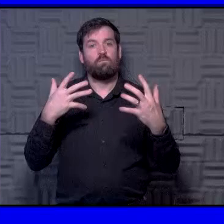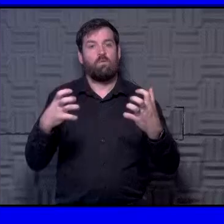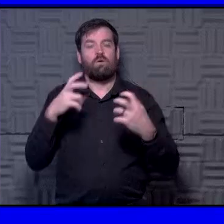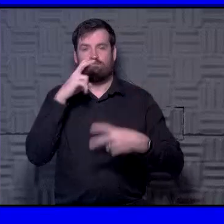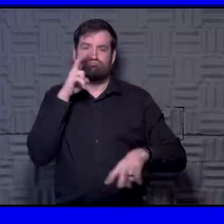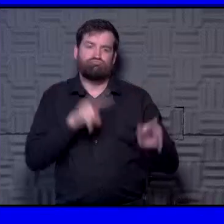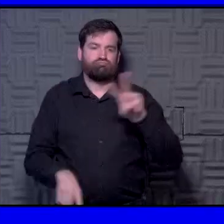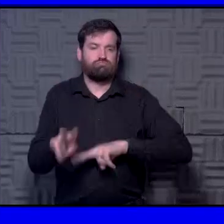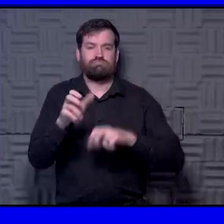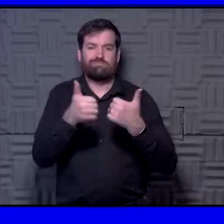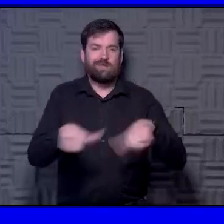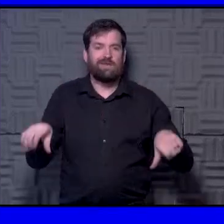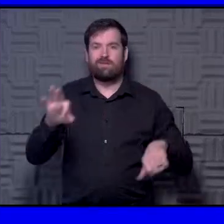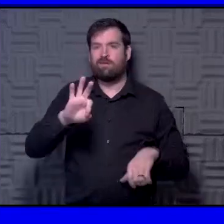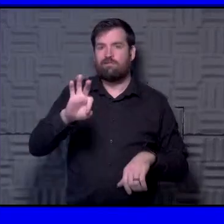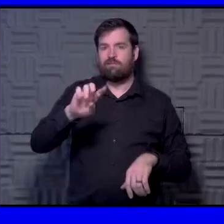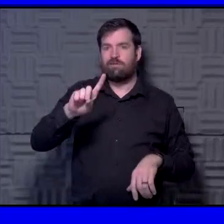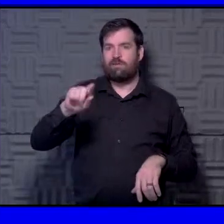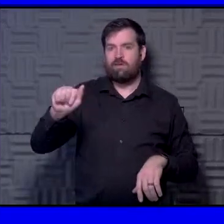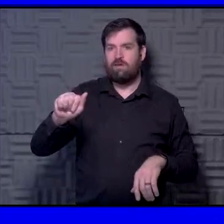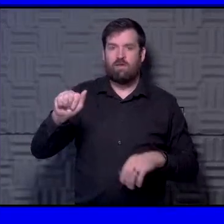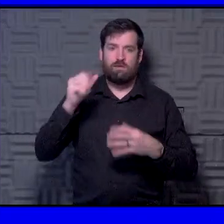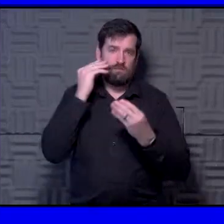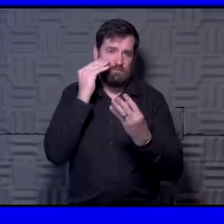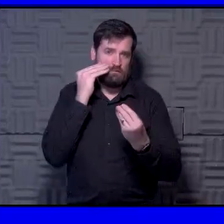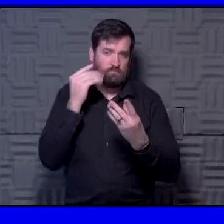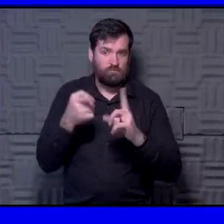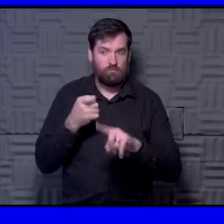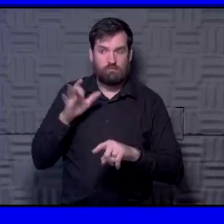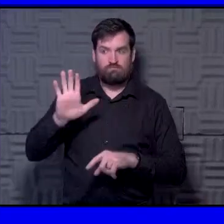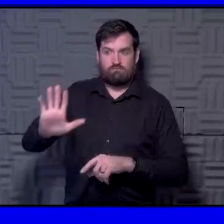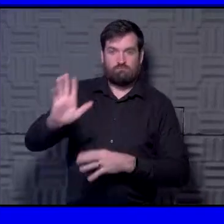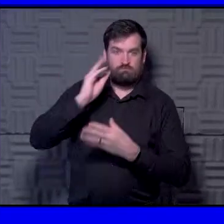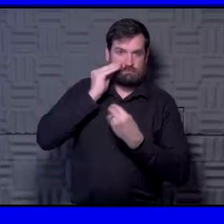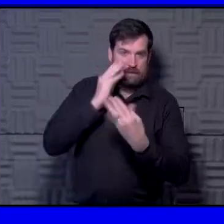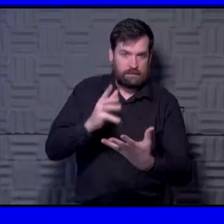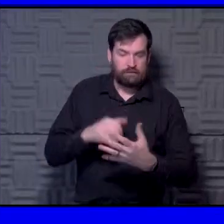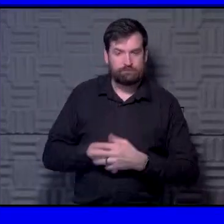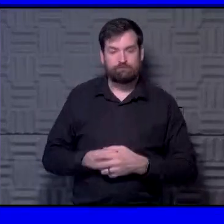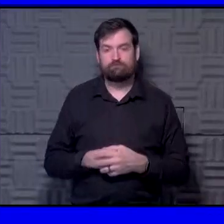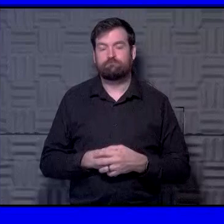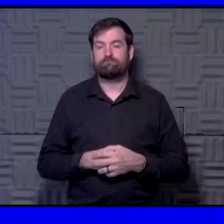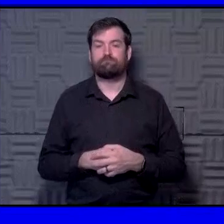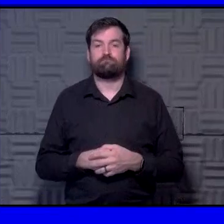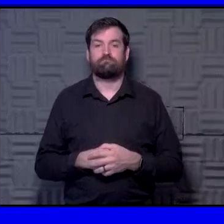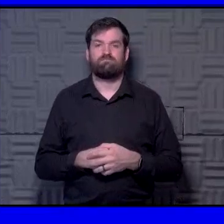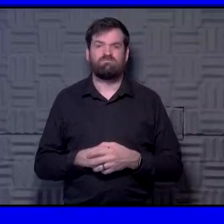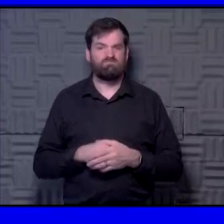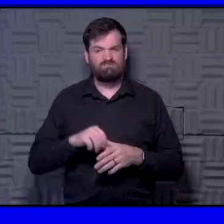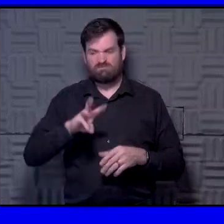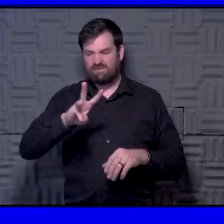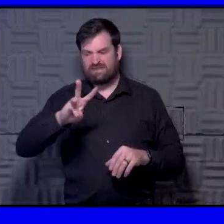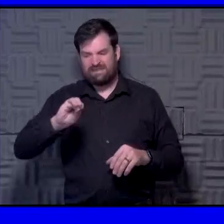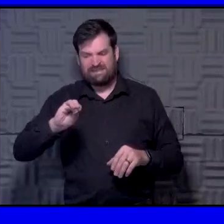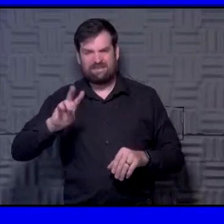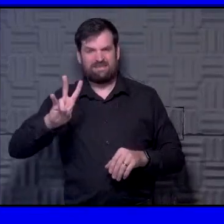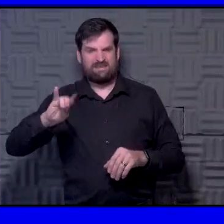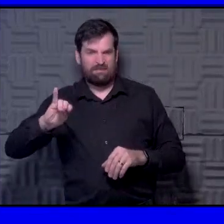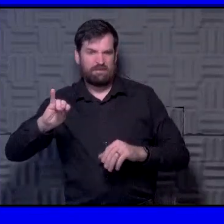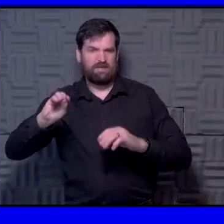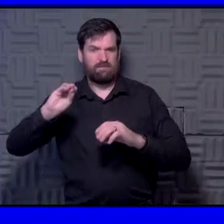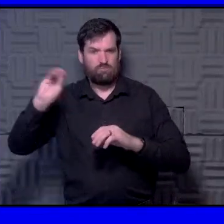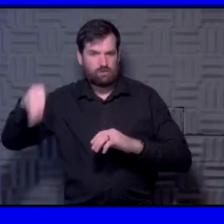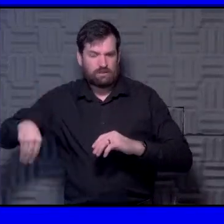any FDA briefs that come out showing all of their data. It's hard to say this 60 to 70% efficacy versus